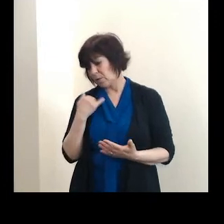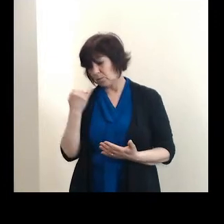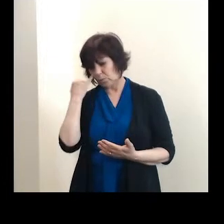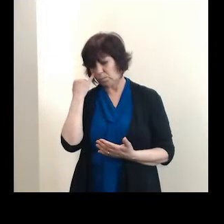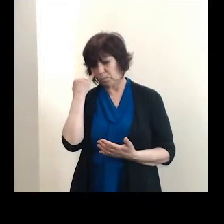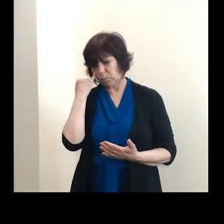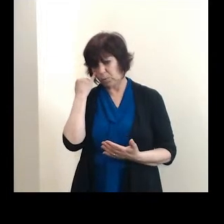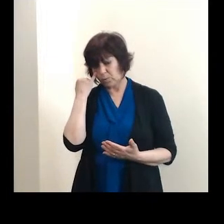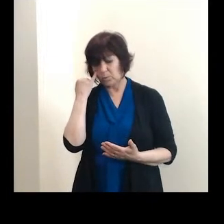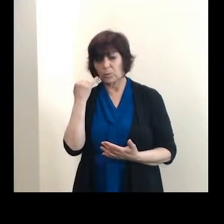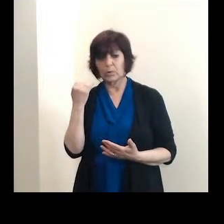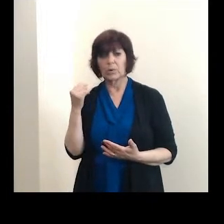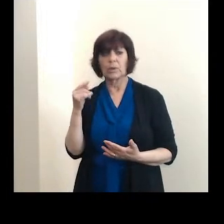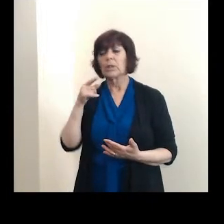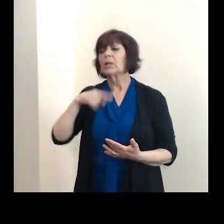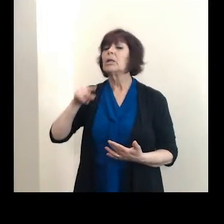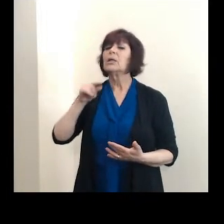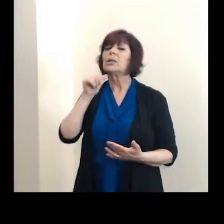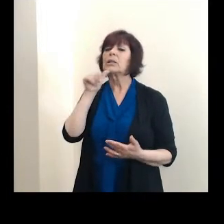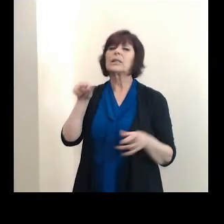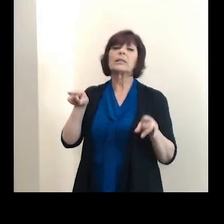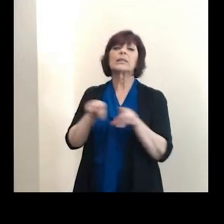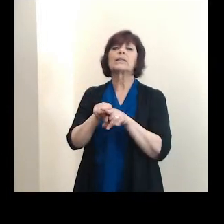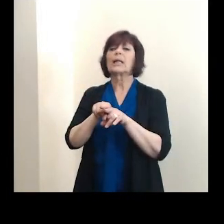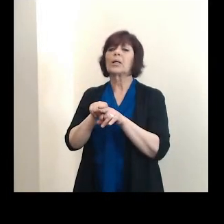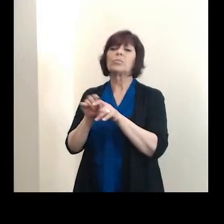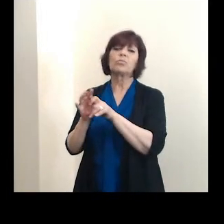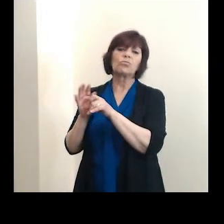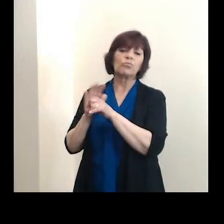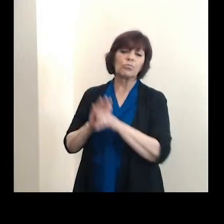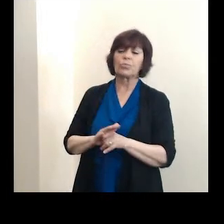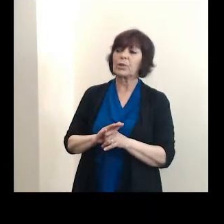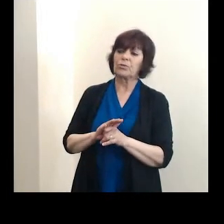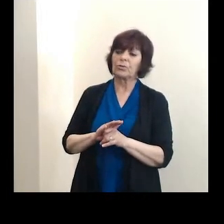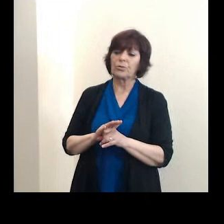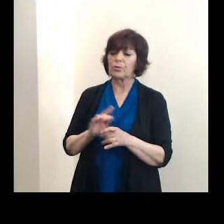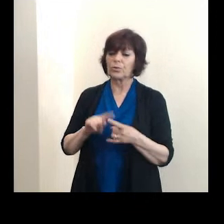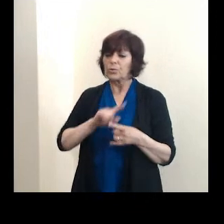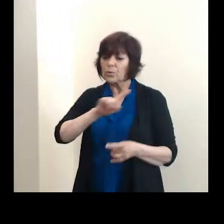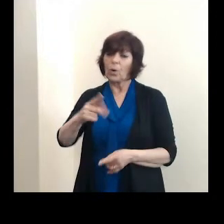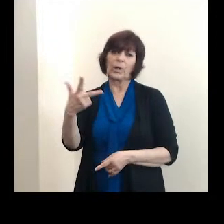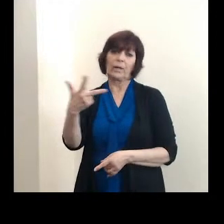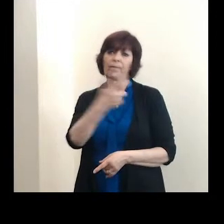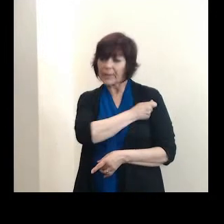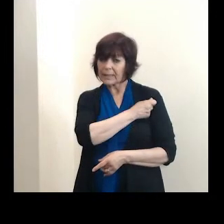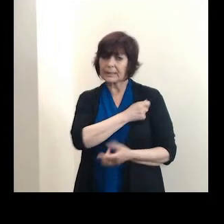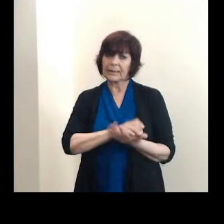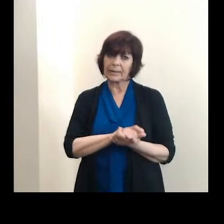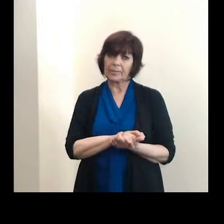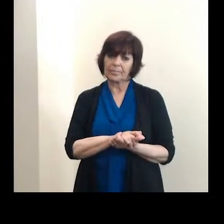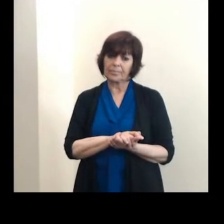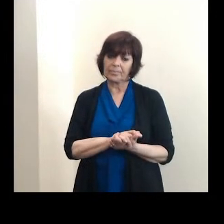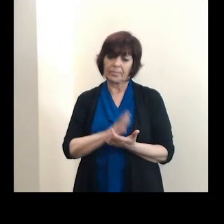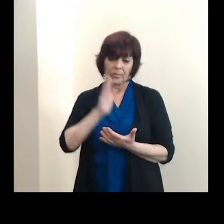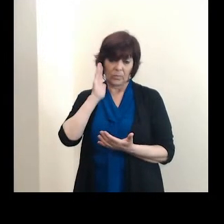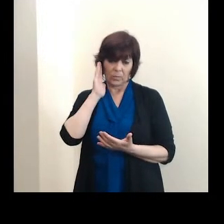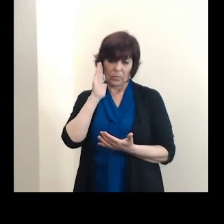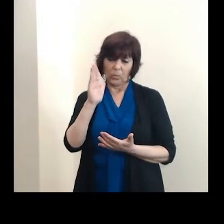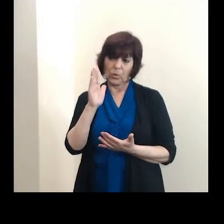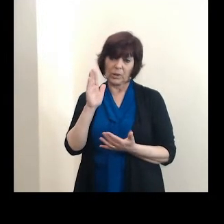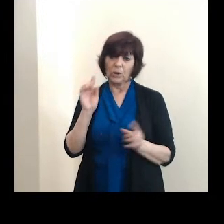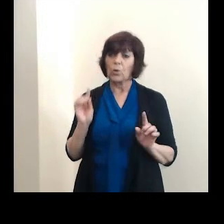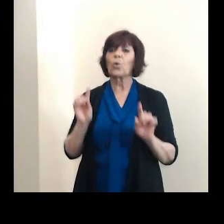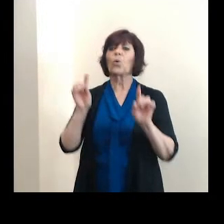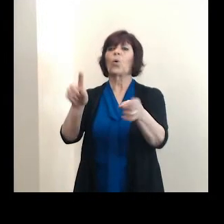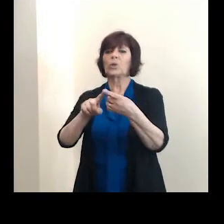might not feel the same pressure as people who are high risk for COVID to go get vaccinated, and so would coming to them be a